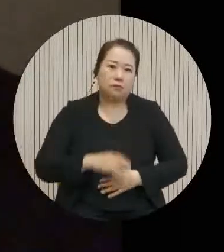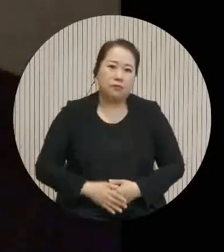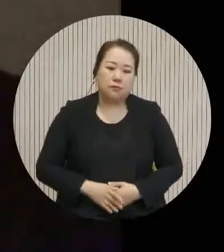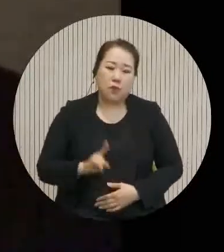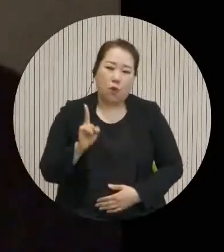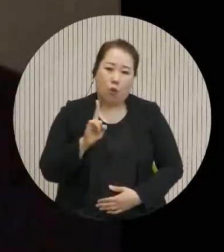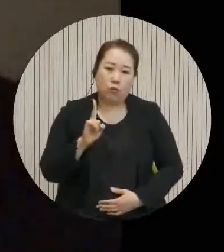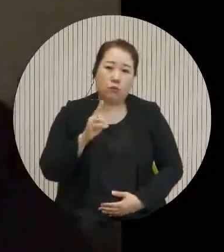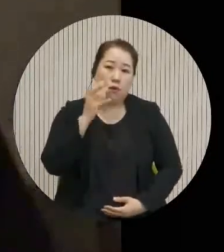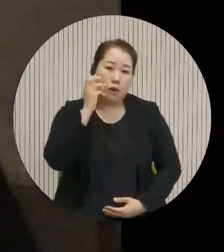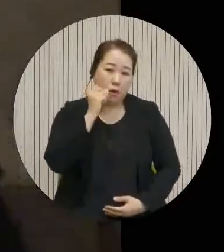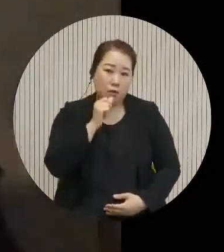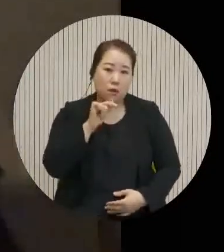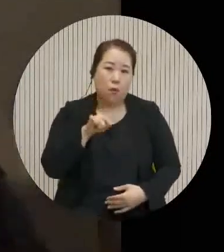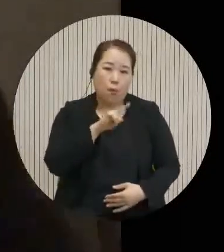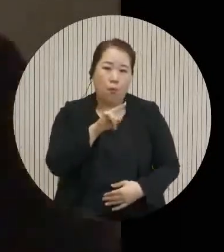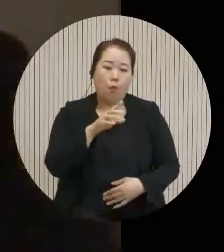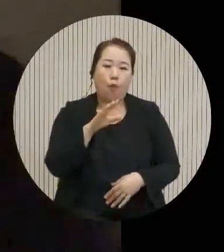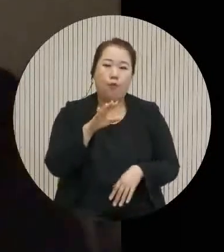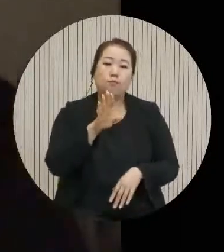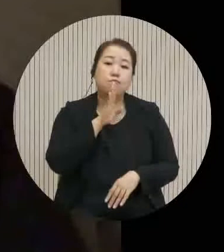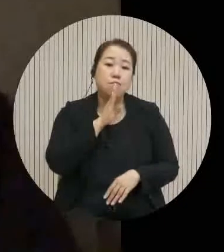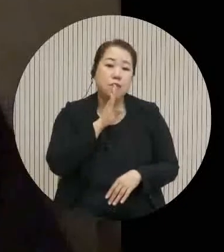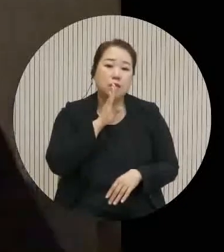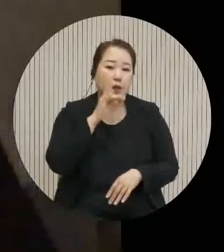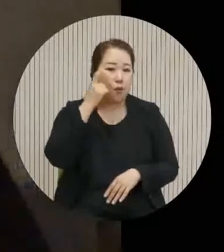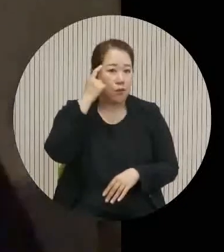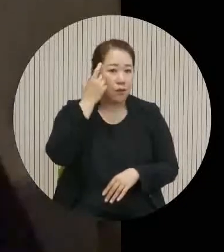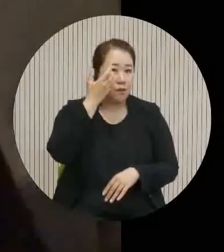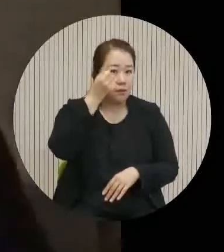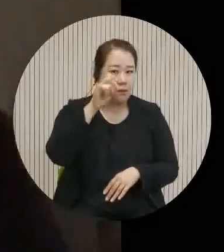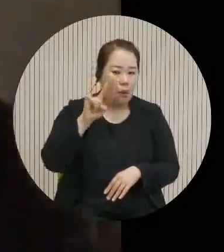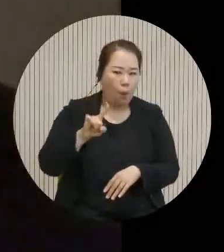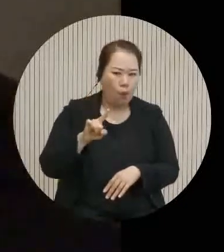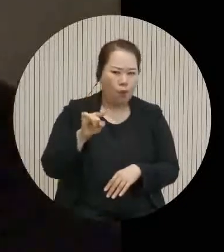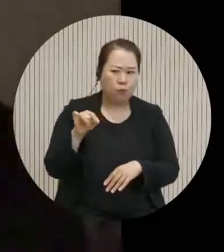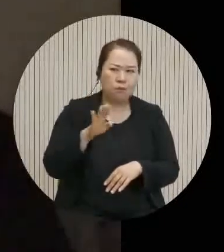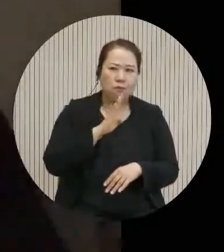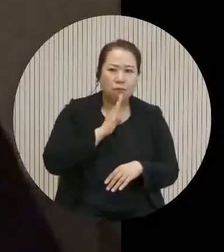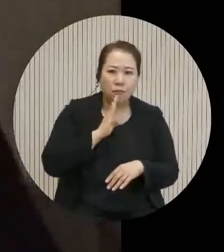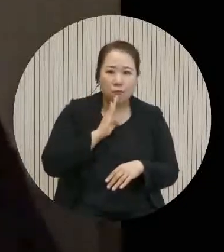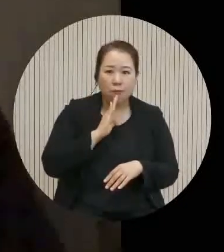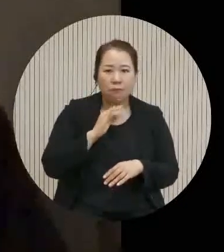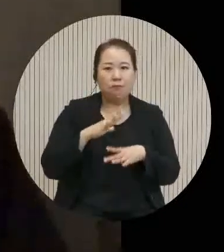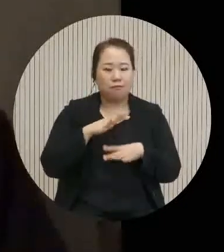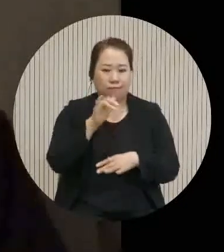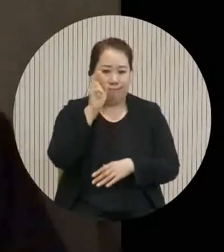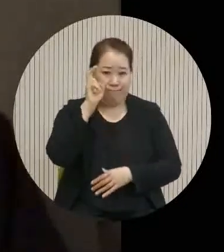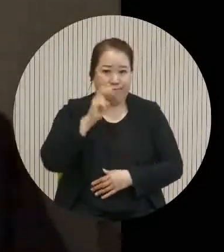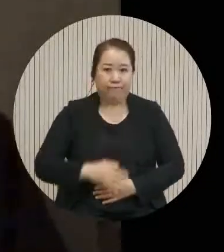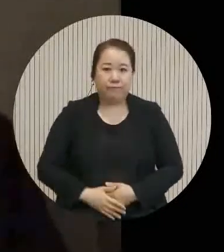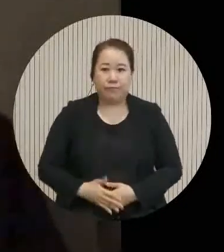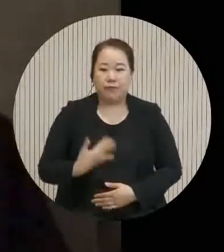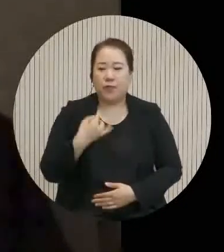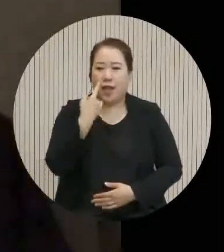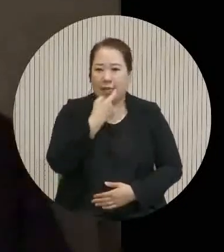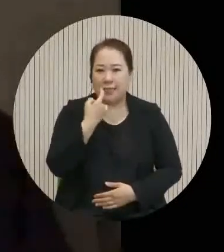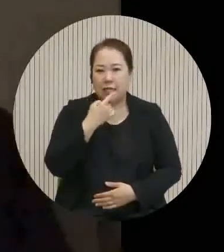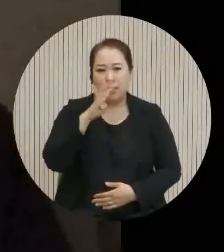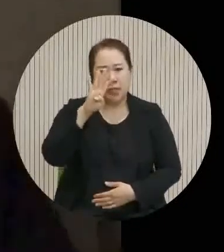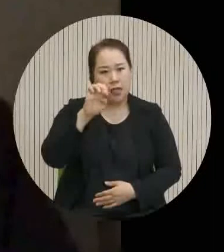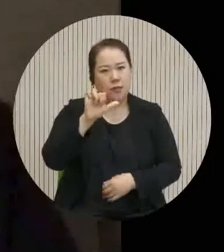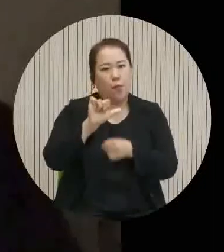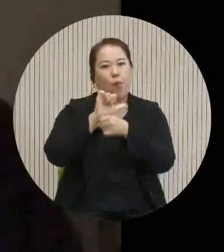I have a hypothesis today. Well, it's all based on an original hypothesis I got about 45 years